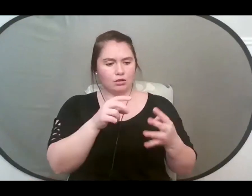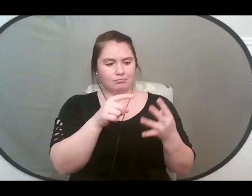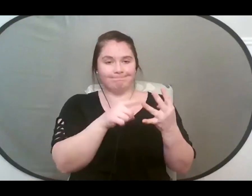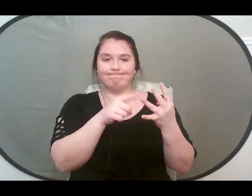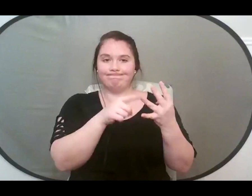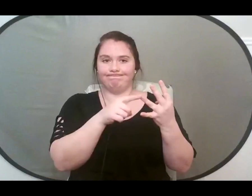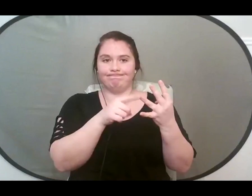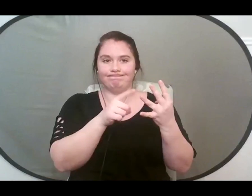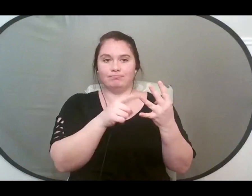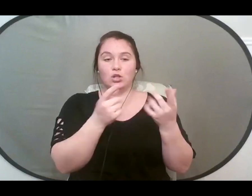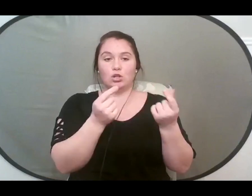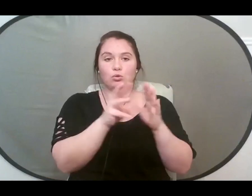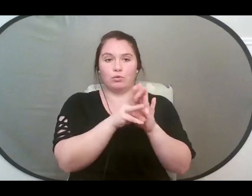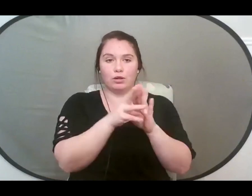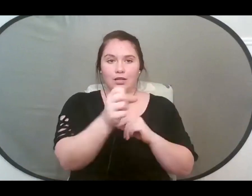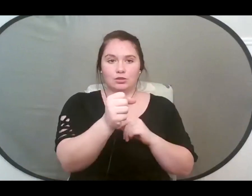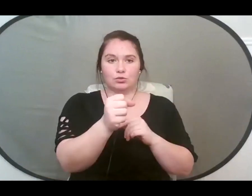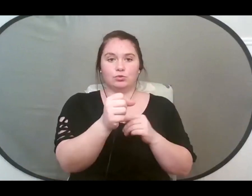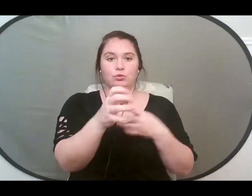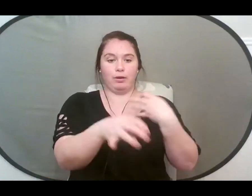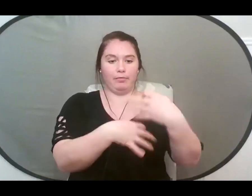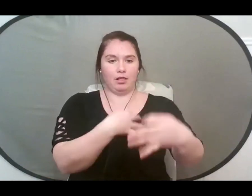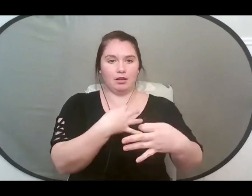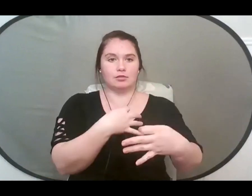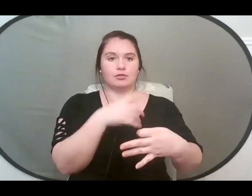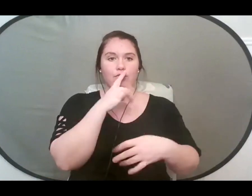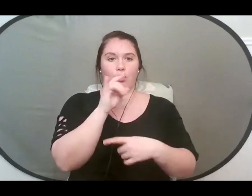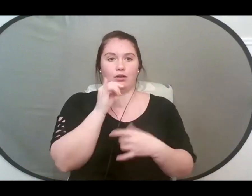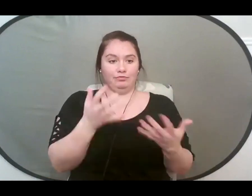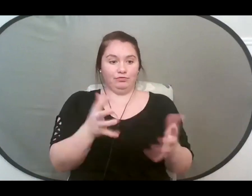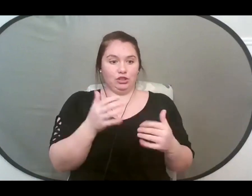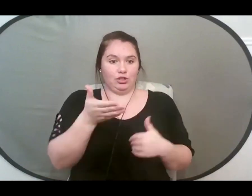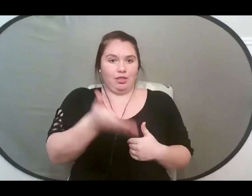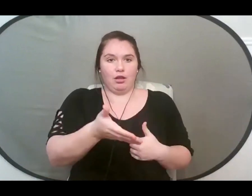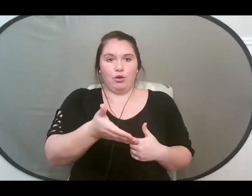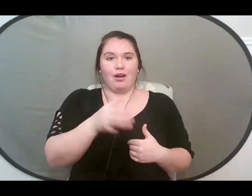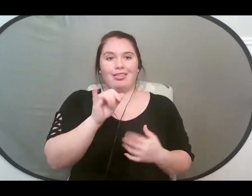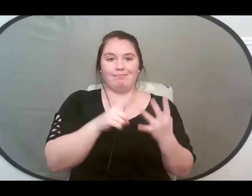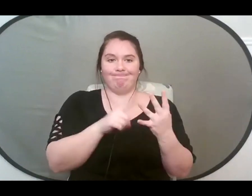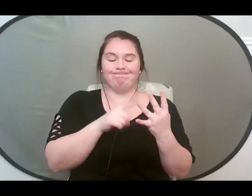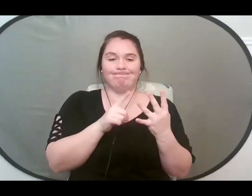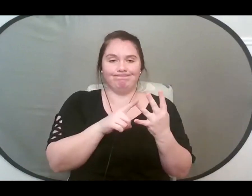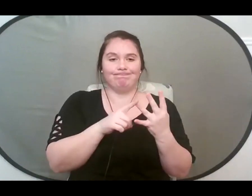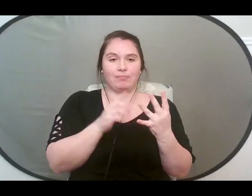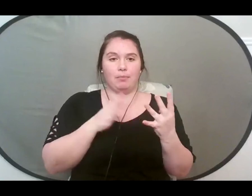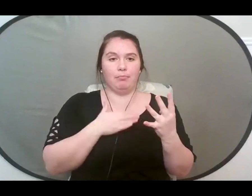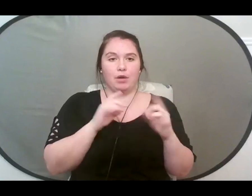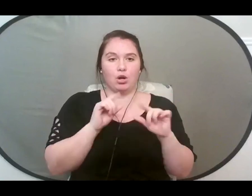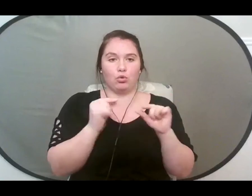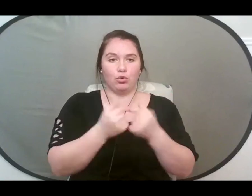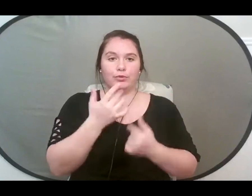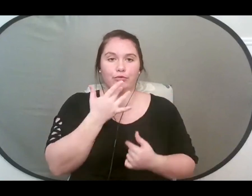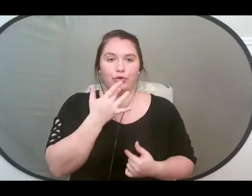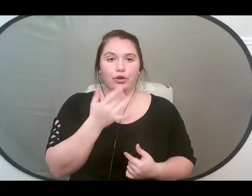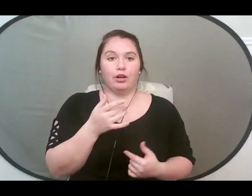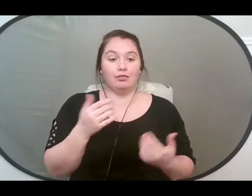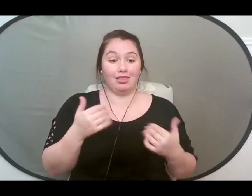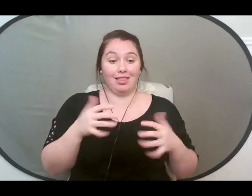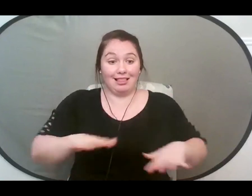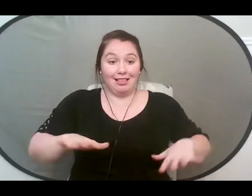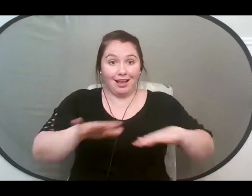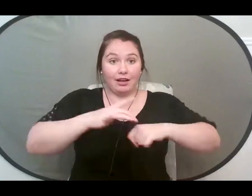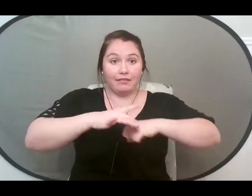Waco High School on the existing site. And that was very much the preferred option. With land available, they like